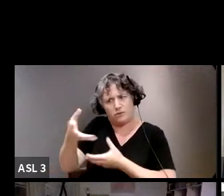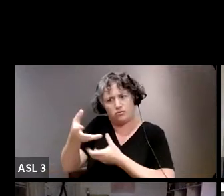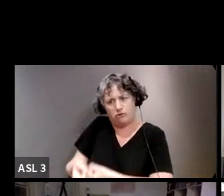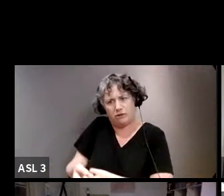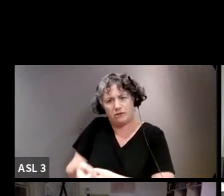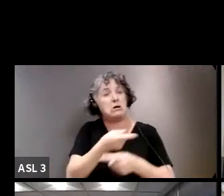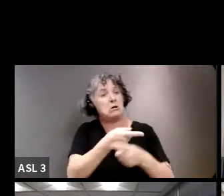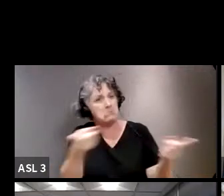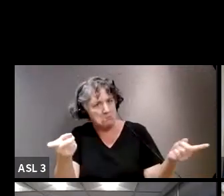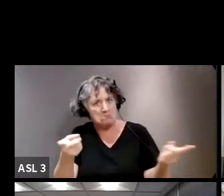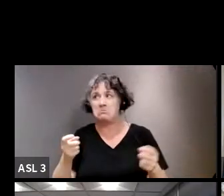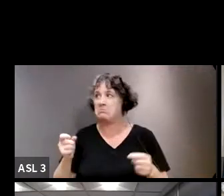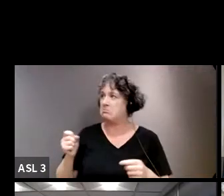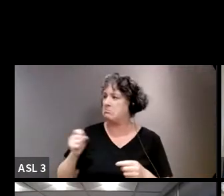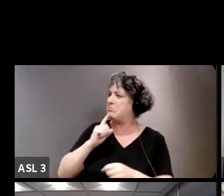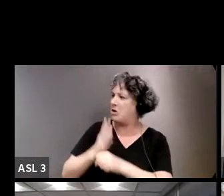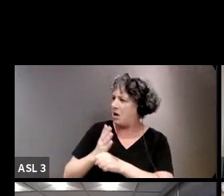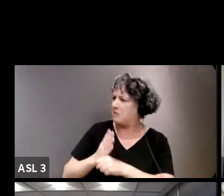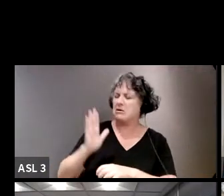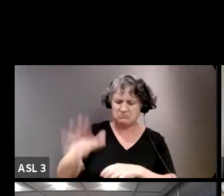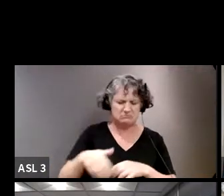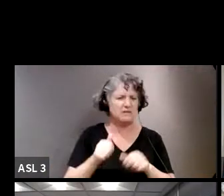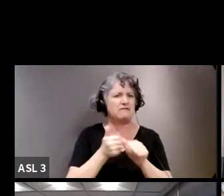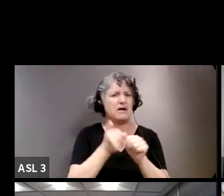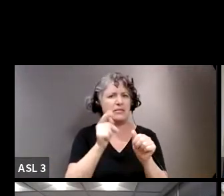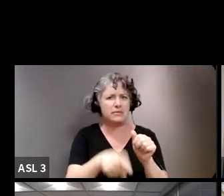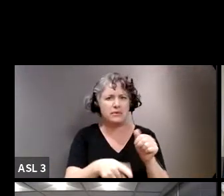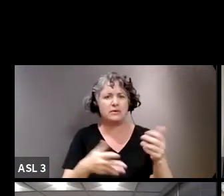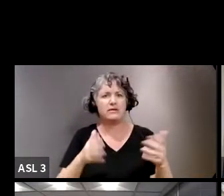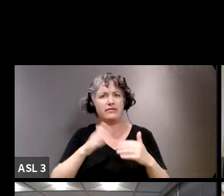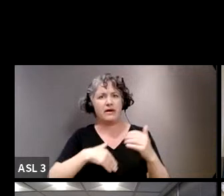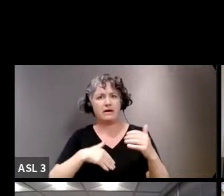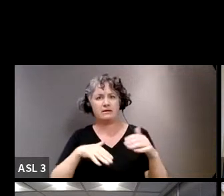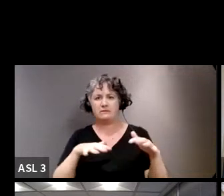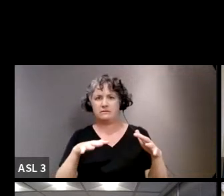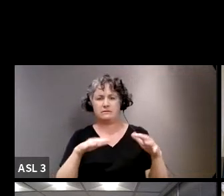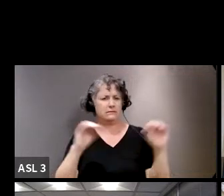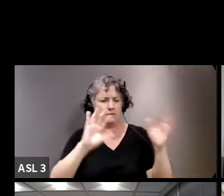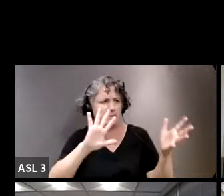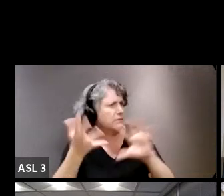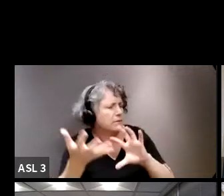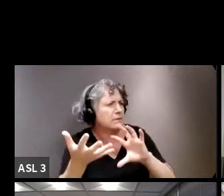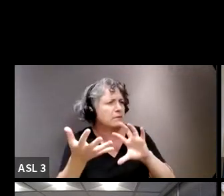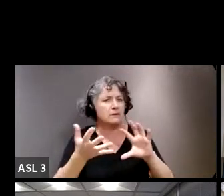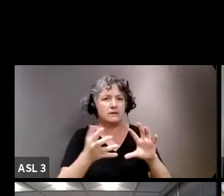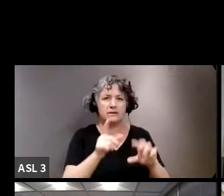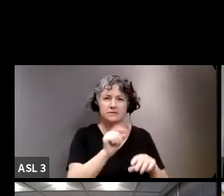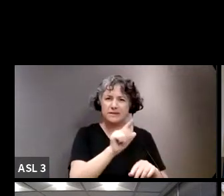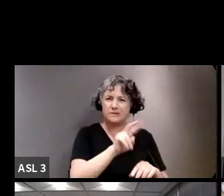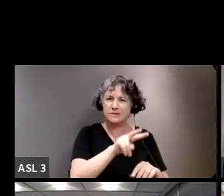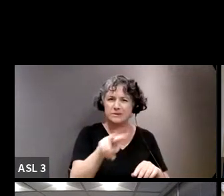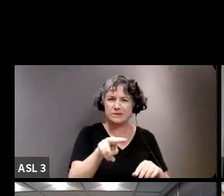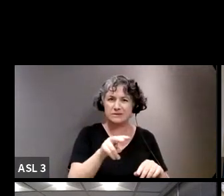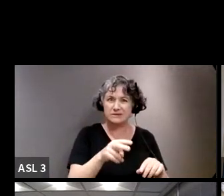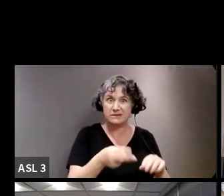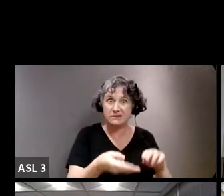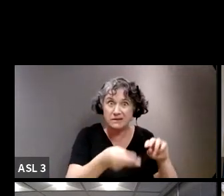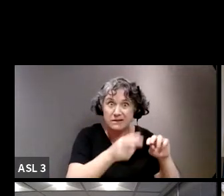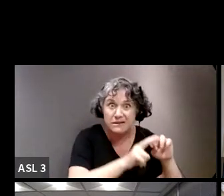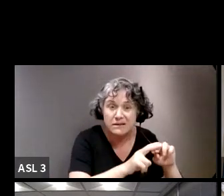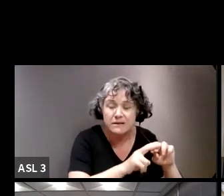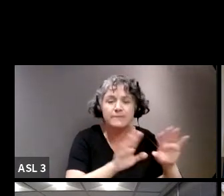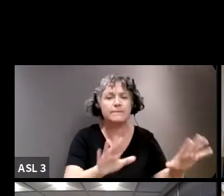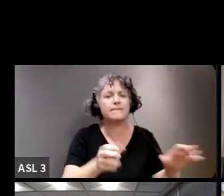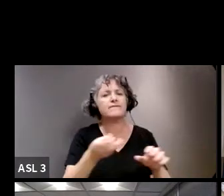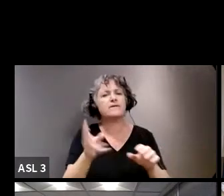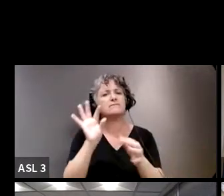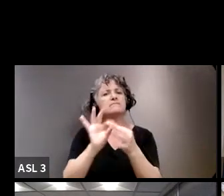through with their promises of at least a freeze for 2022 i have a few things around the budget i would like to address but firstly i would like